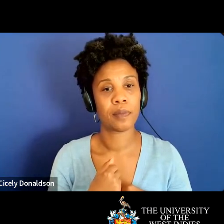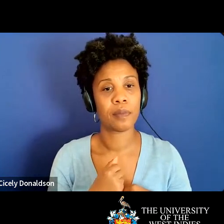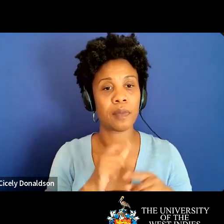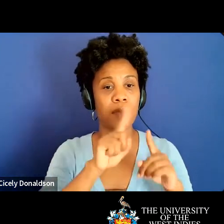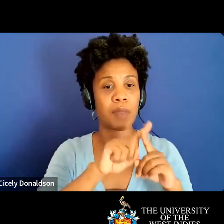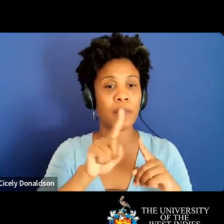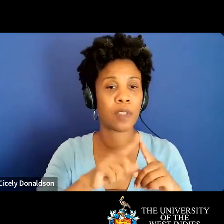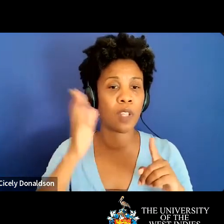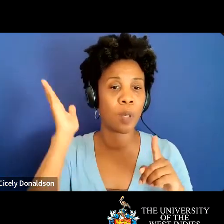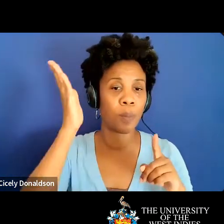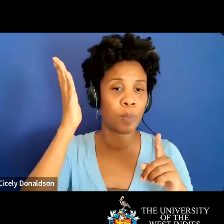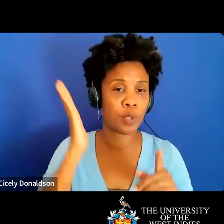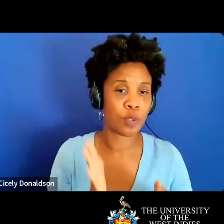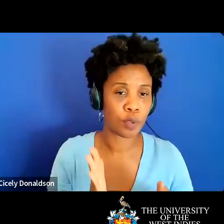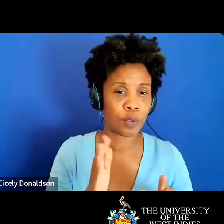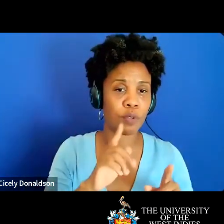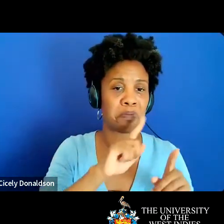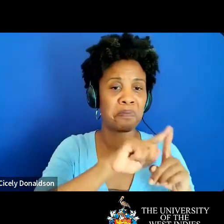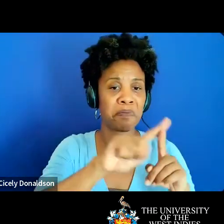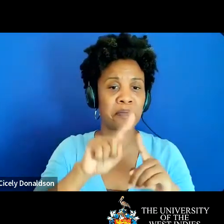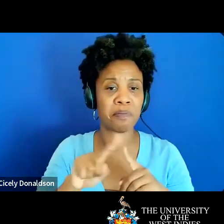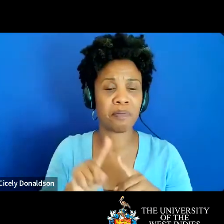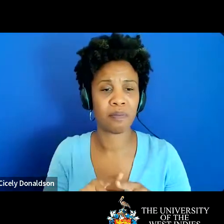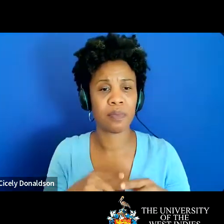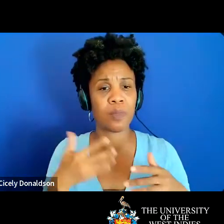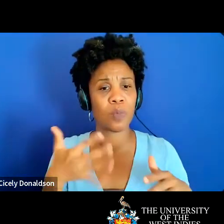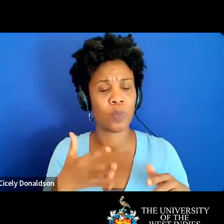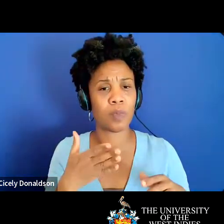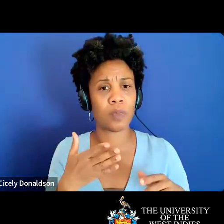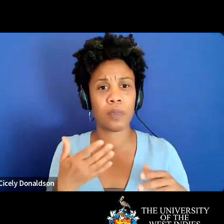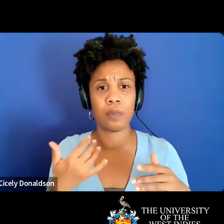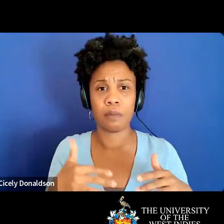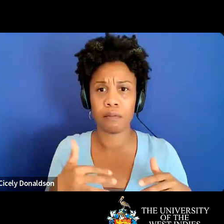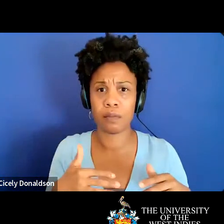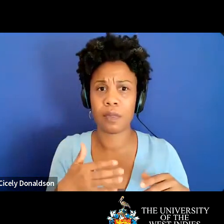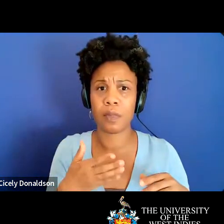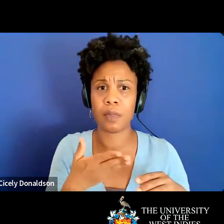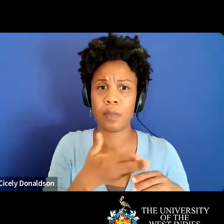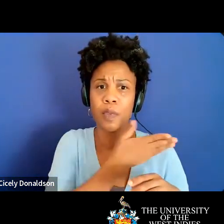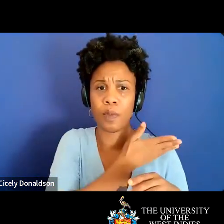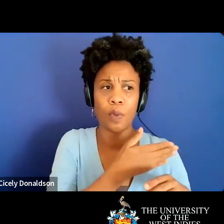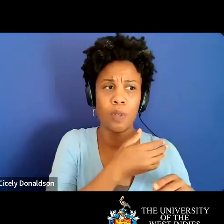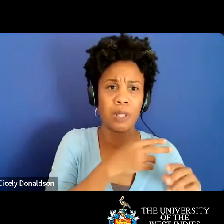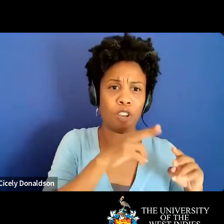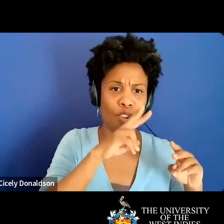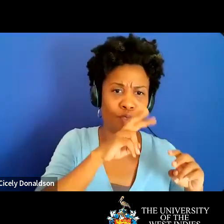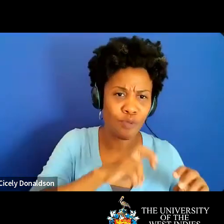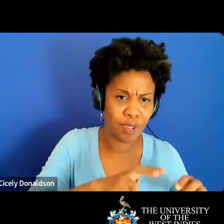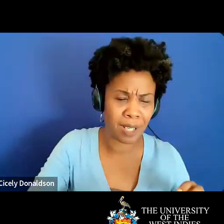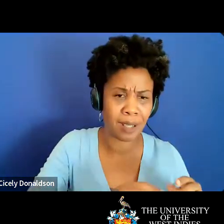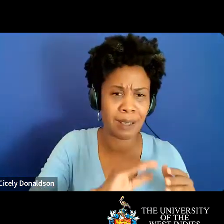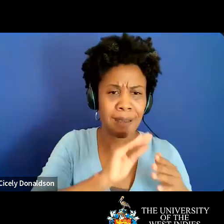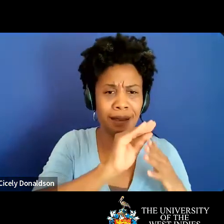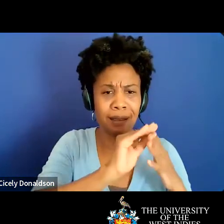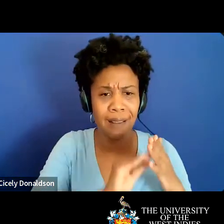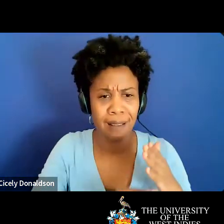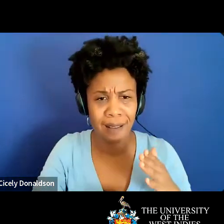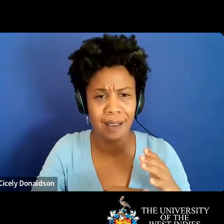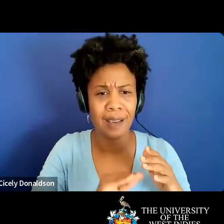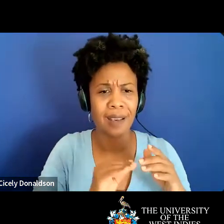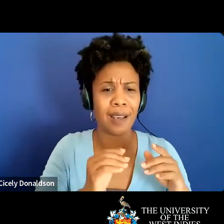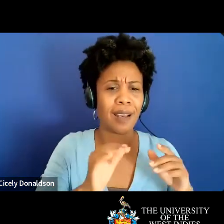presenters who did extensive work on their papers and made